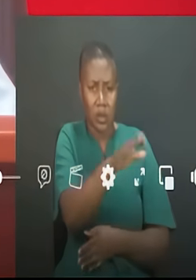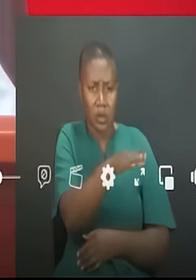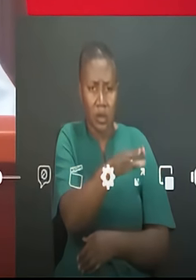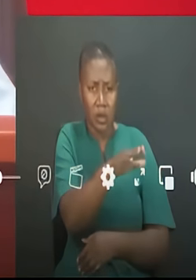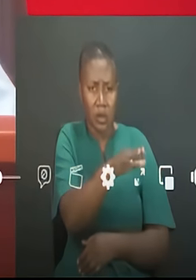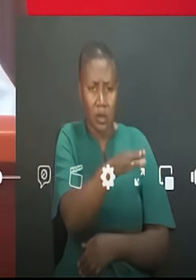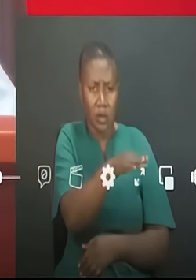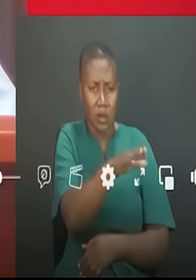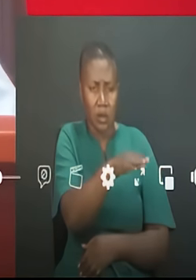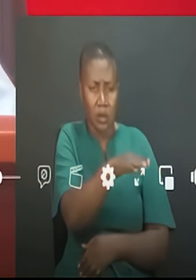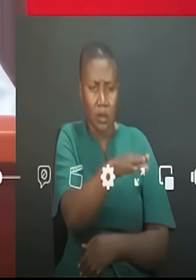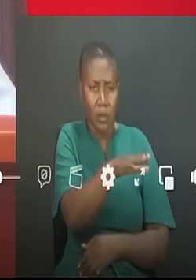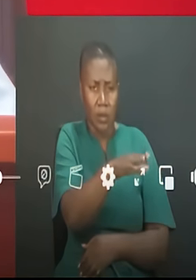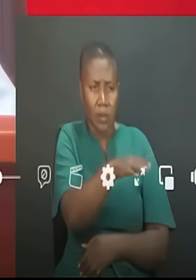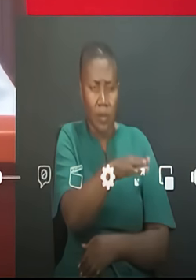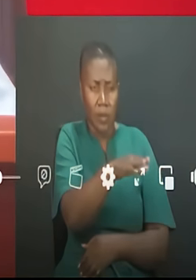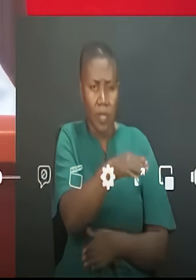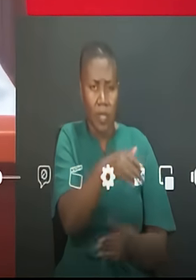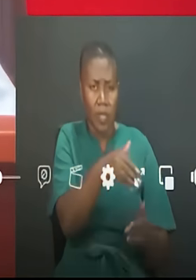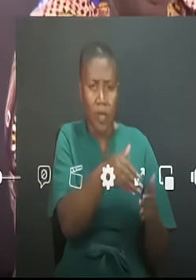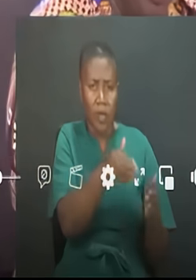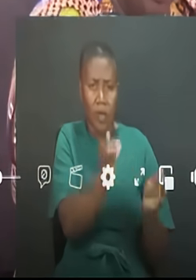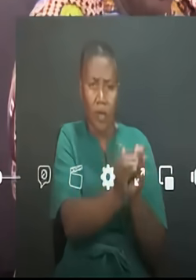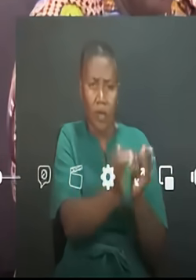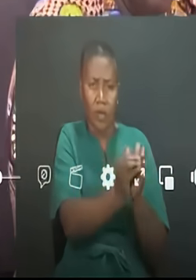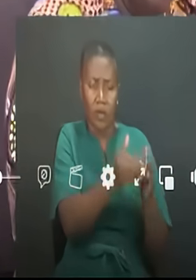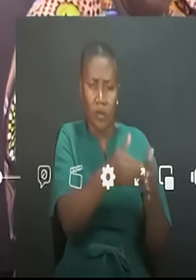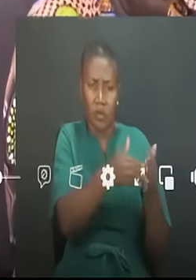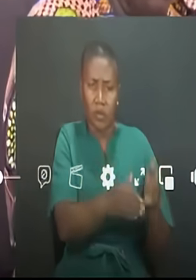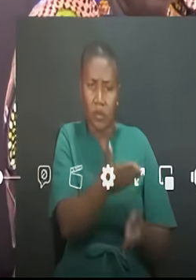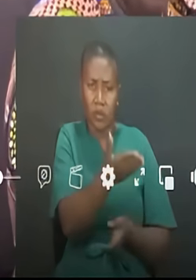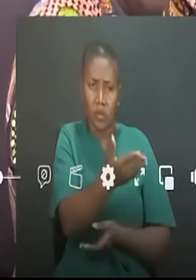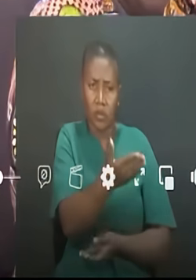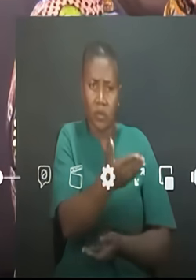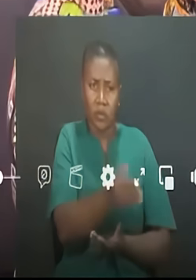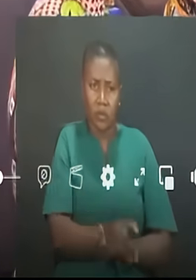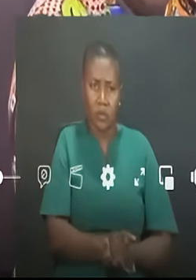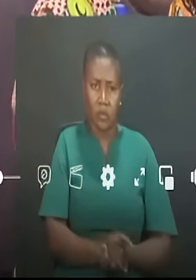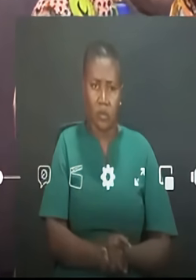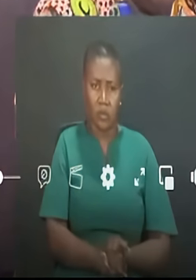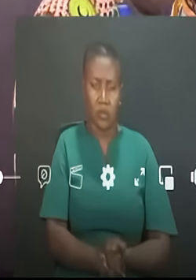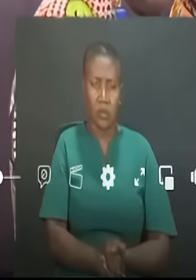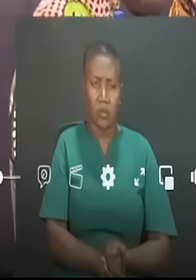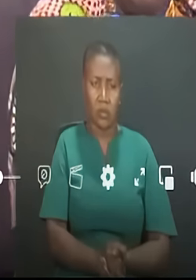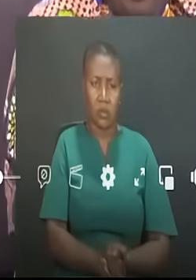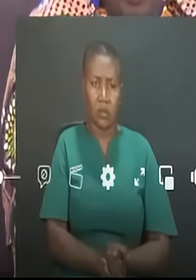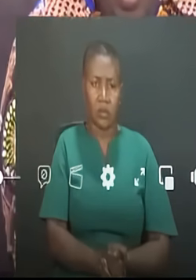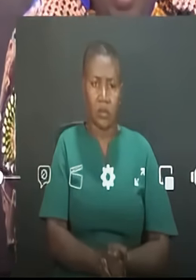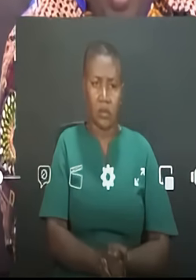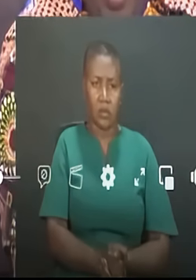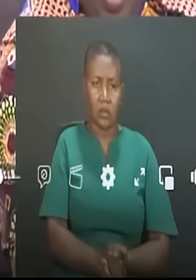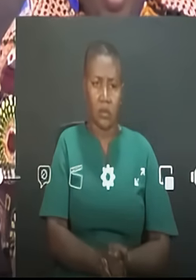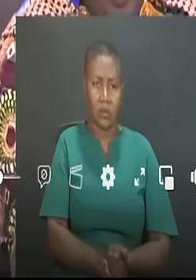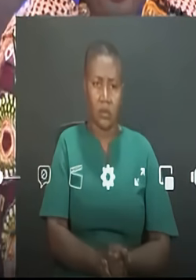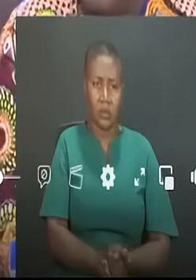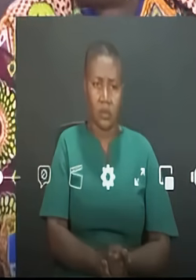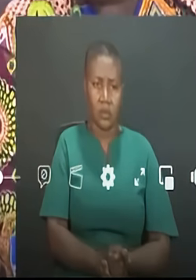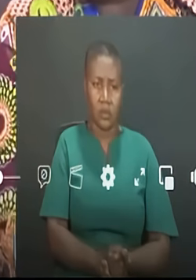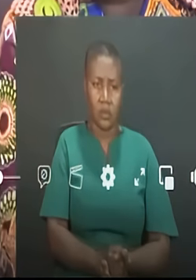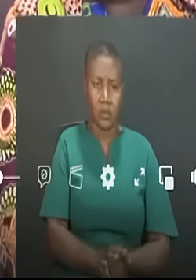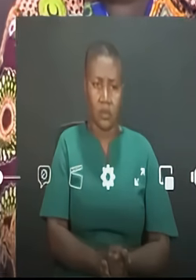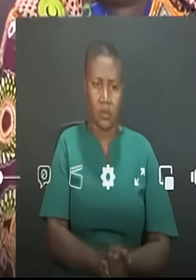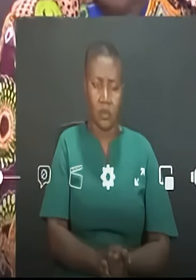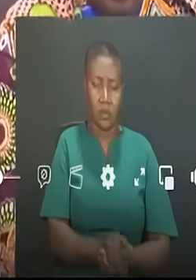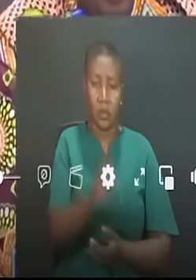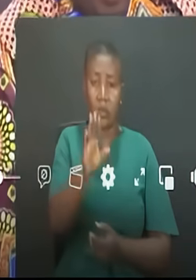should focus on the issue rather than trivializing. I rest my case. Thank you. Yes, Chief Whip.